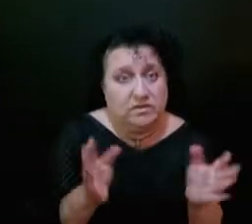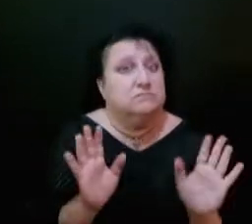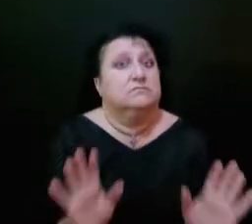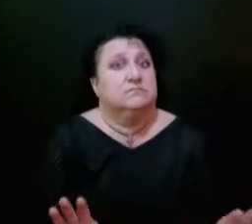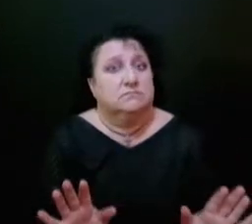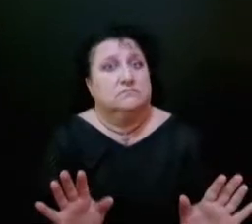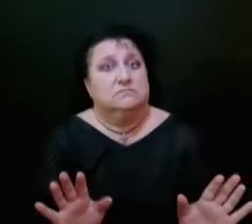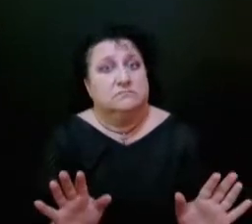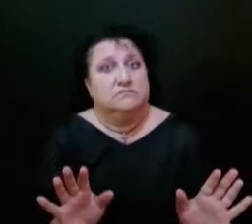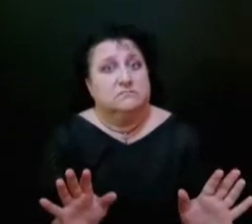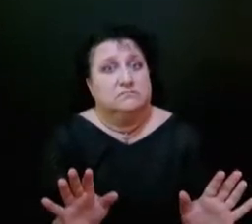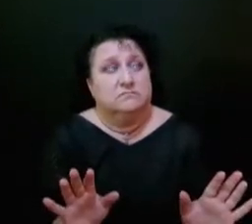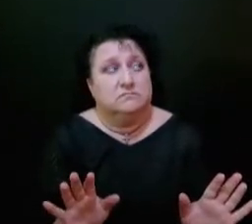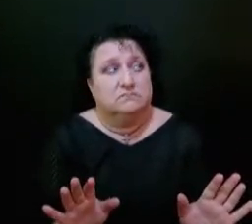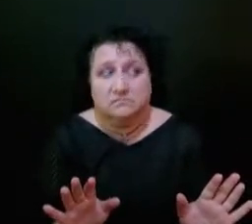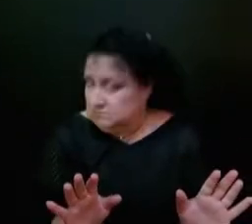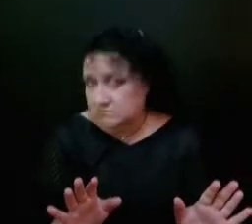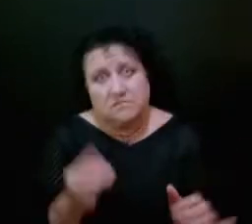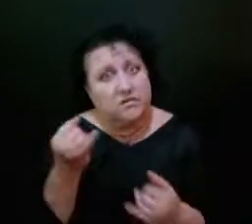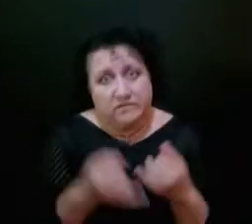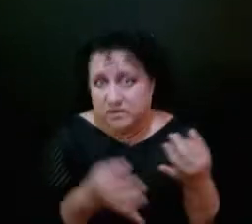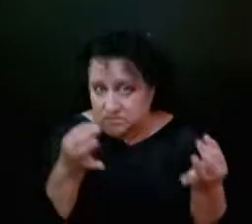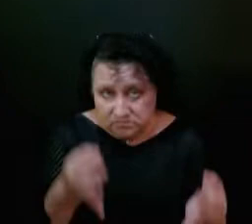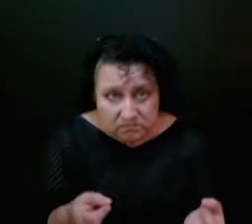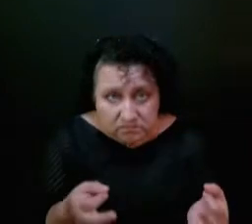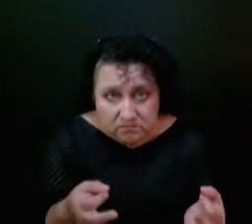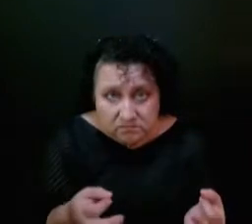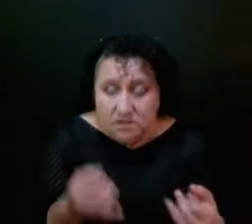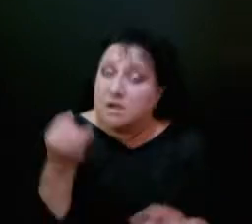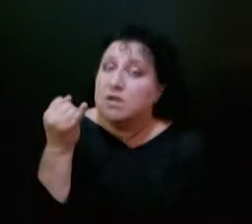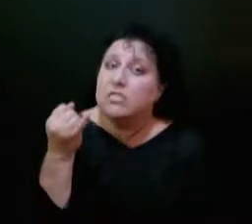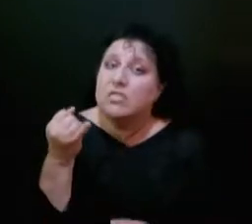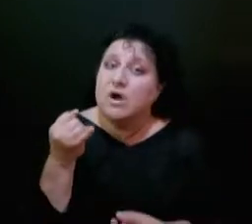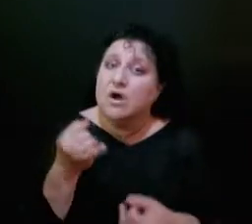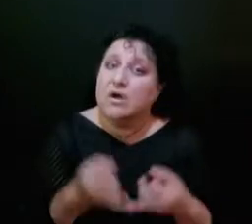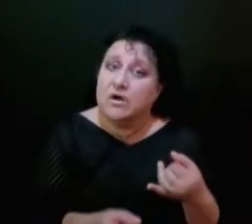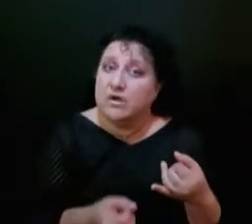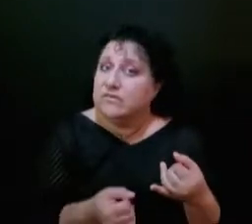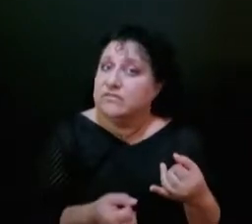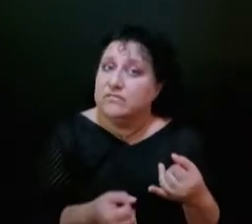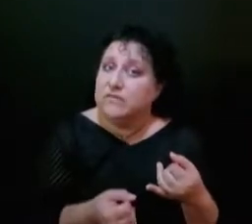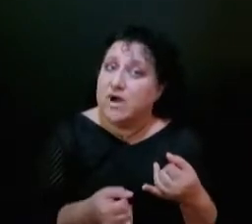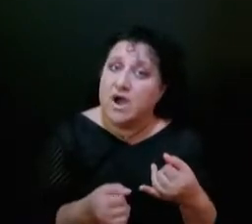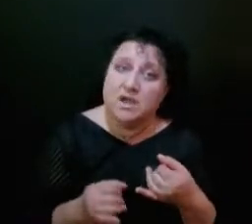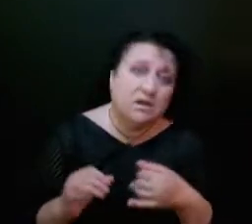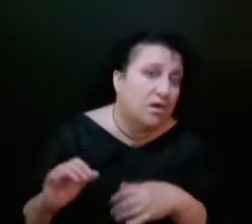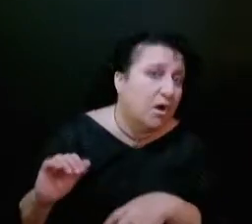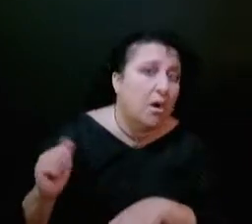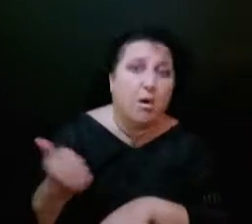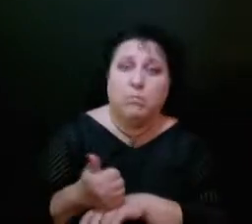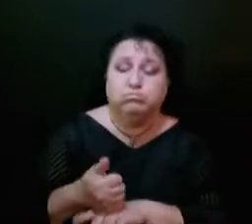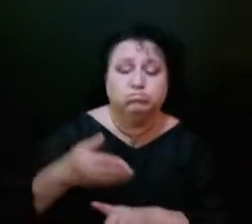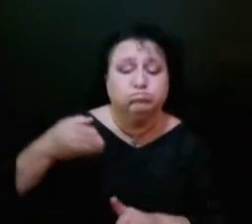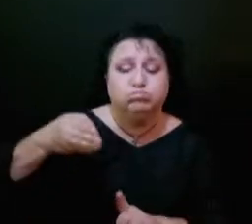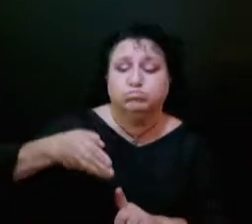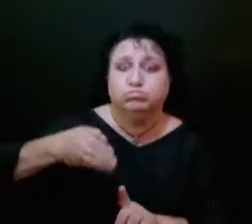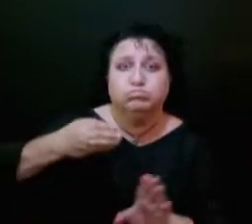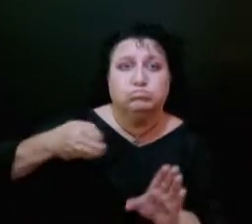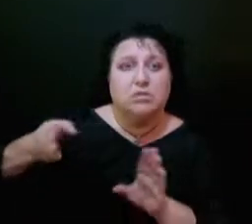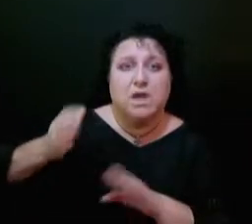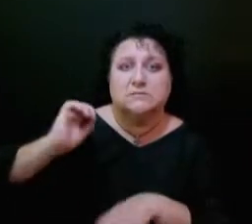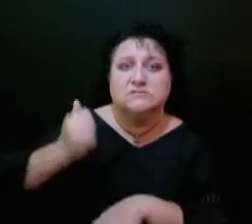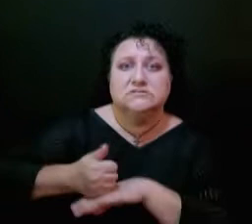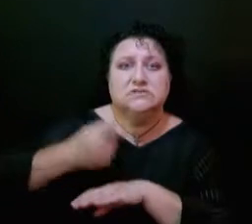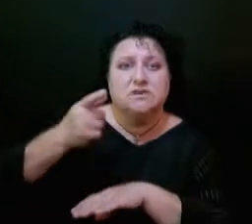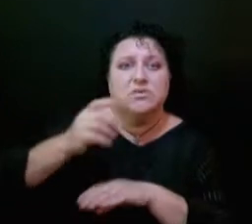the final word. They had the final say-so. There was no universe. There was no galaxy. There was no name or no power